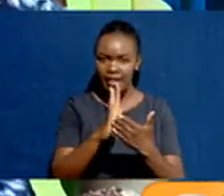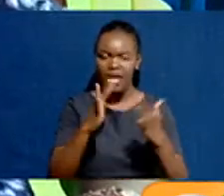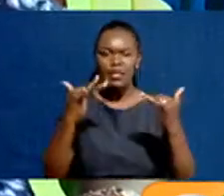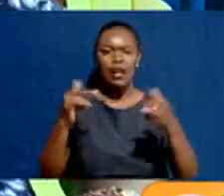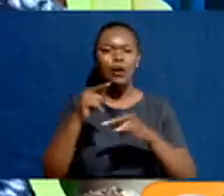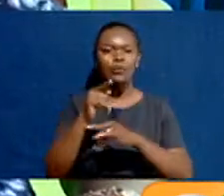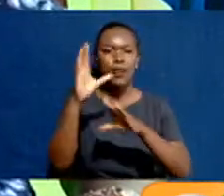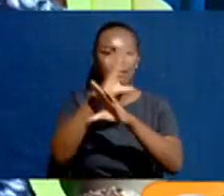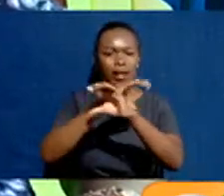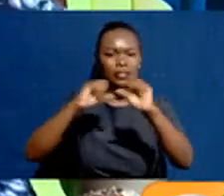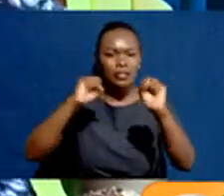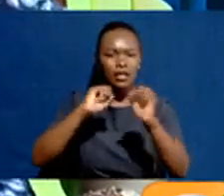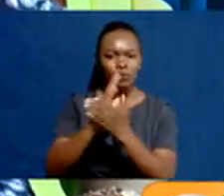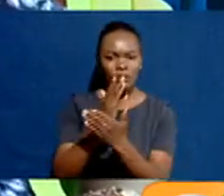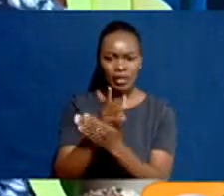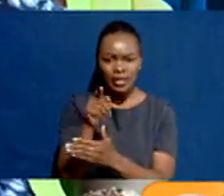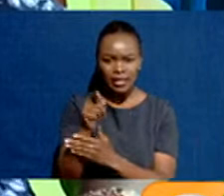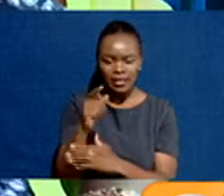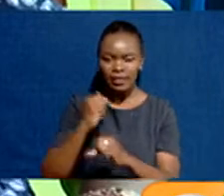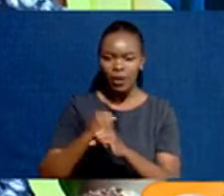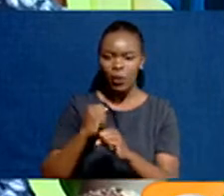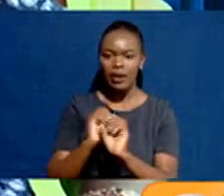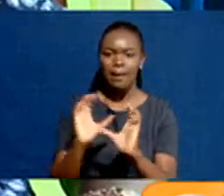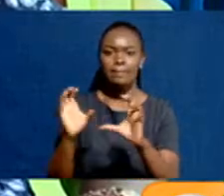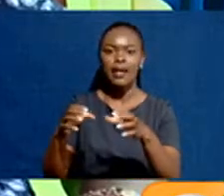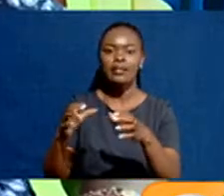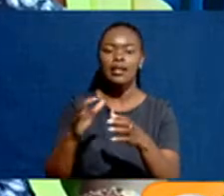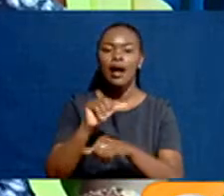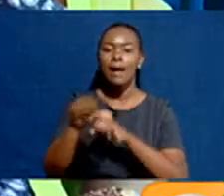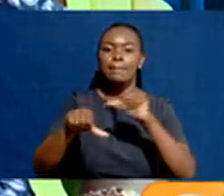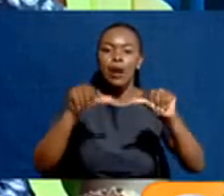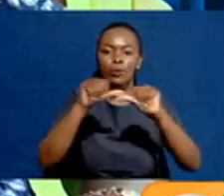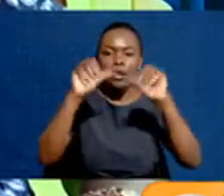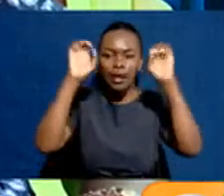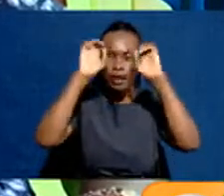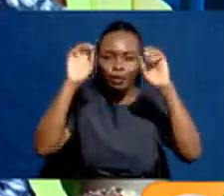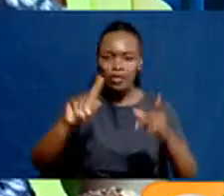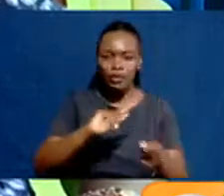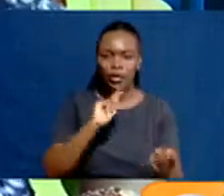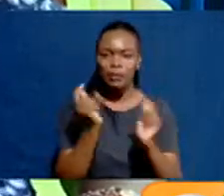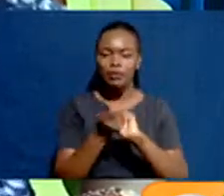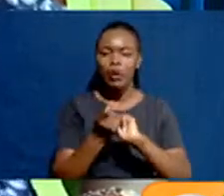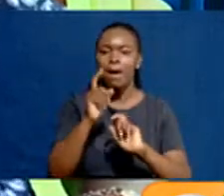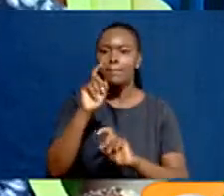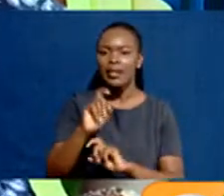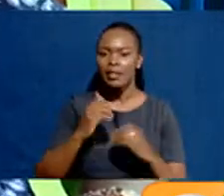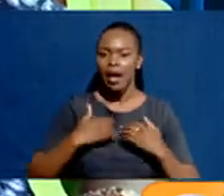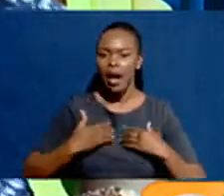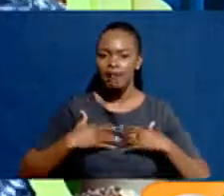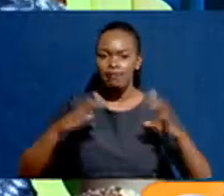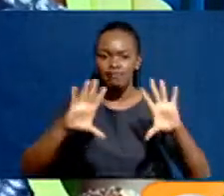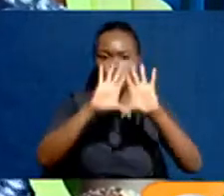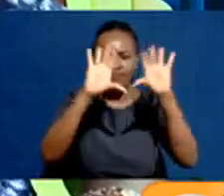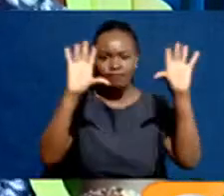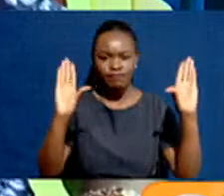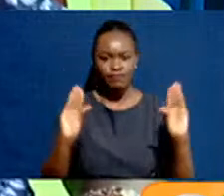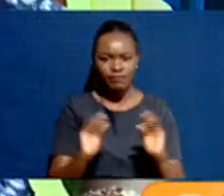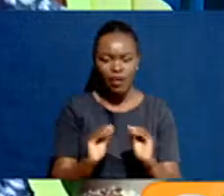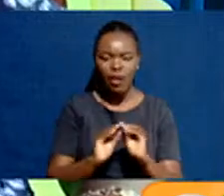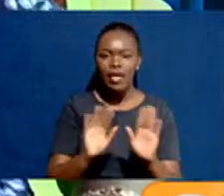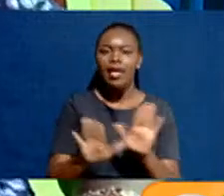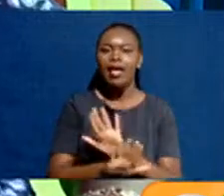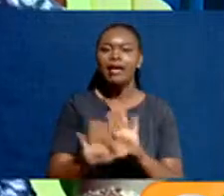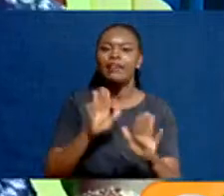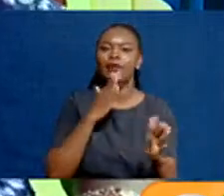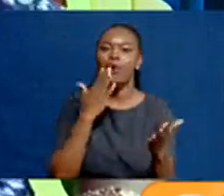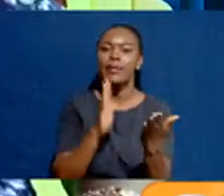Presidential Working Party on Educational Reforms will come up with a holistic recommendation on